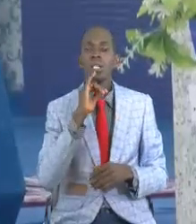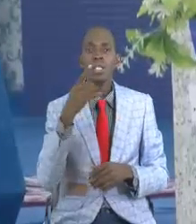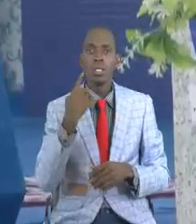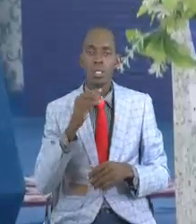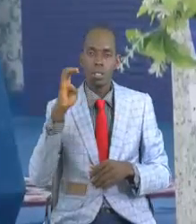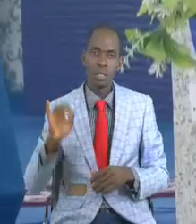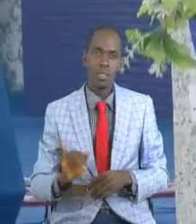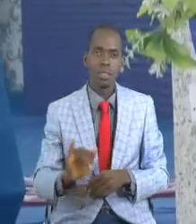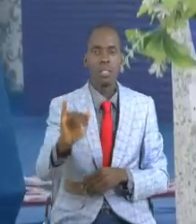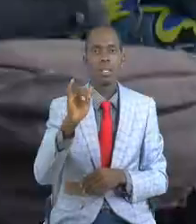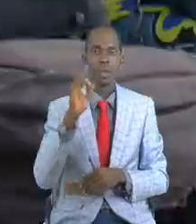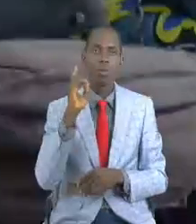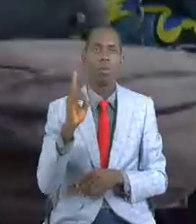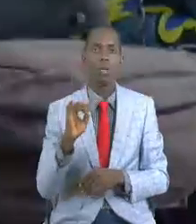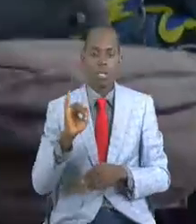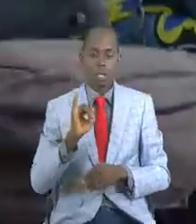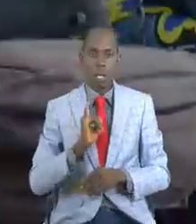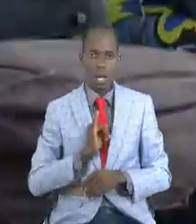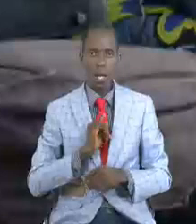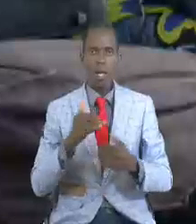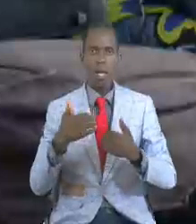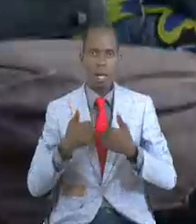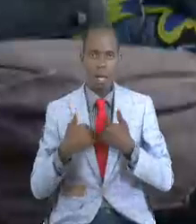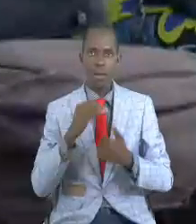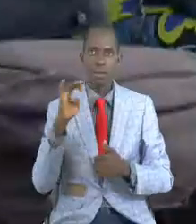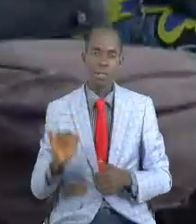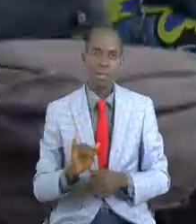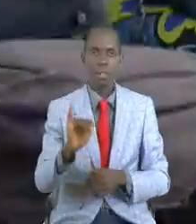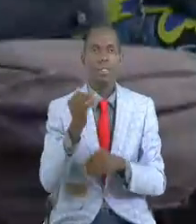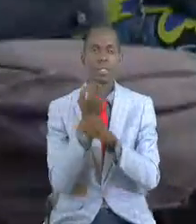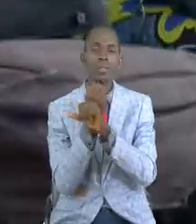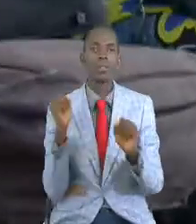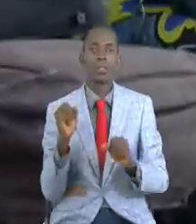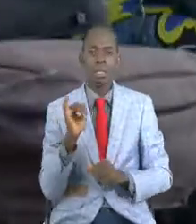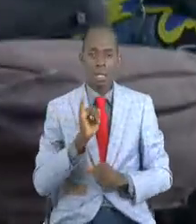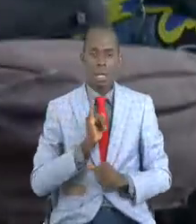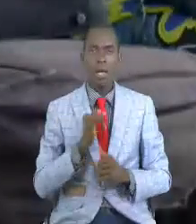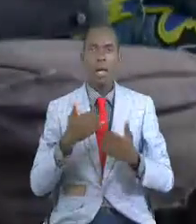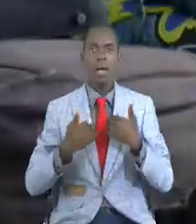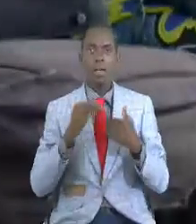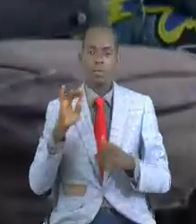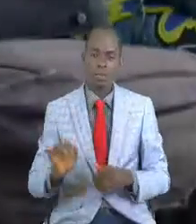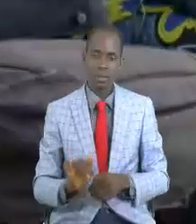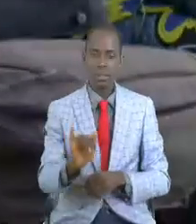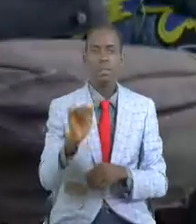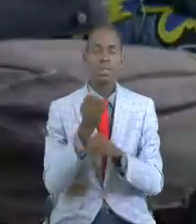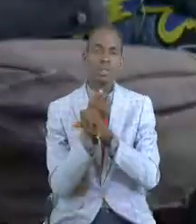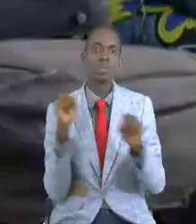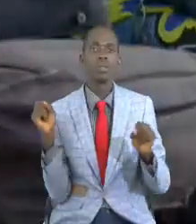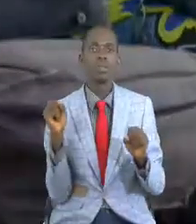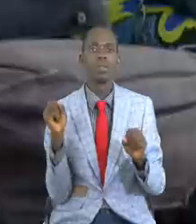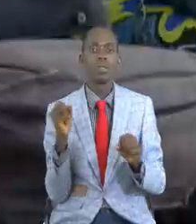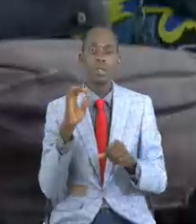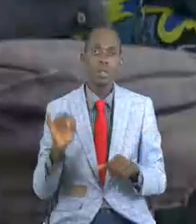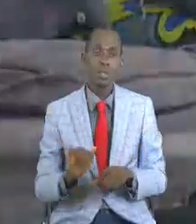I have eternal redemption. I said, I have eternal redemption. Eternal redemption